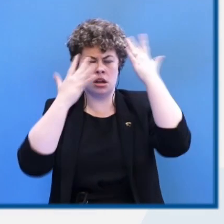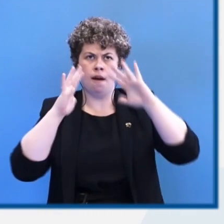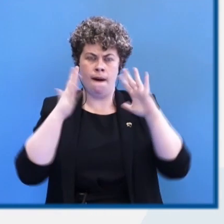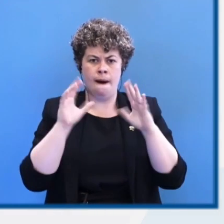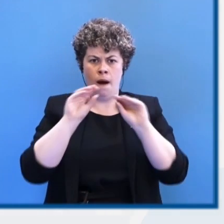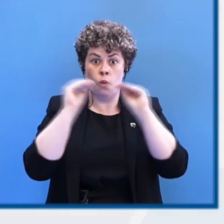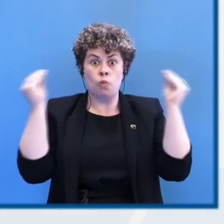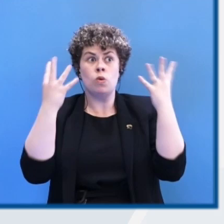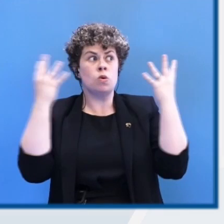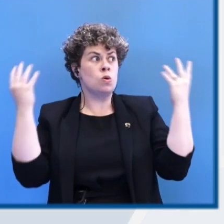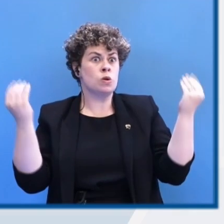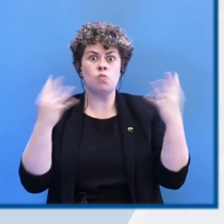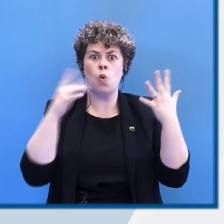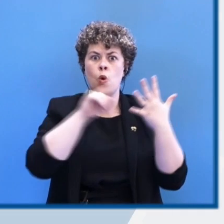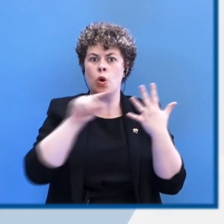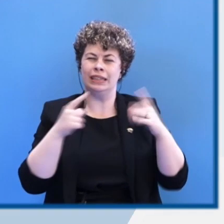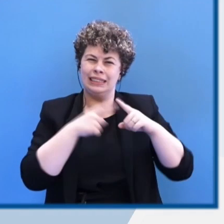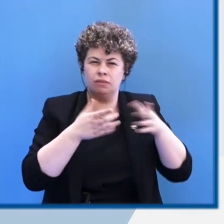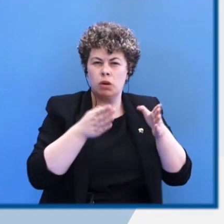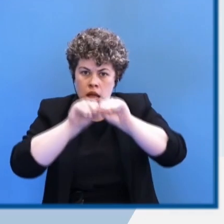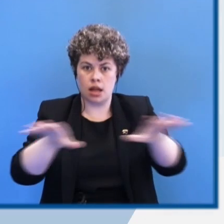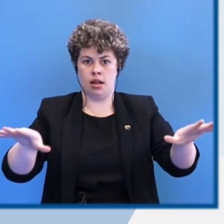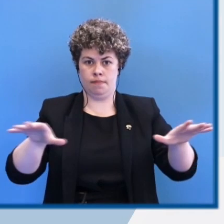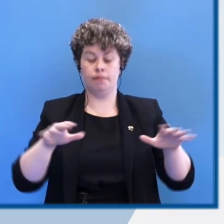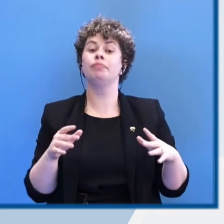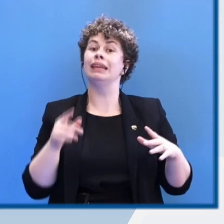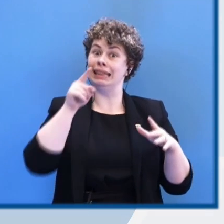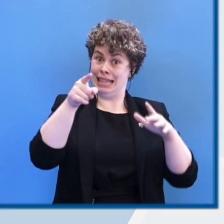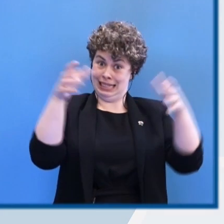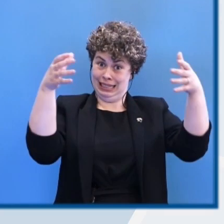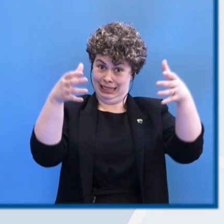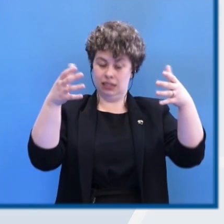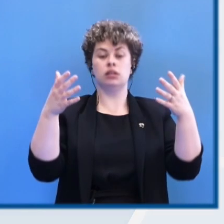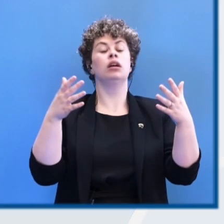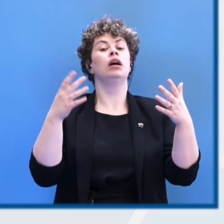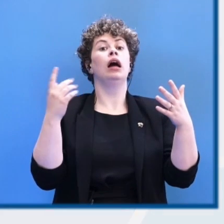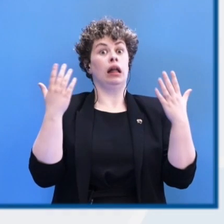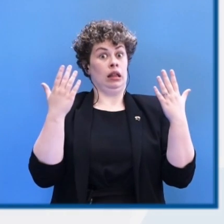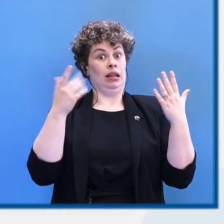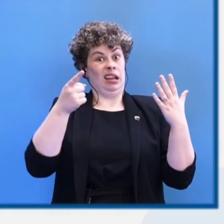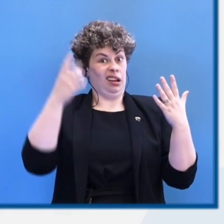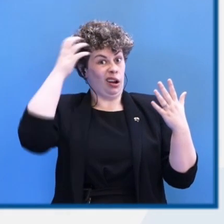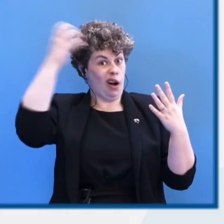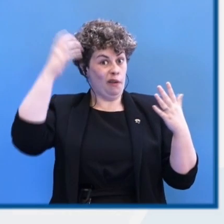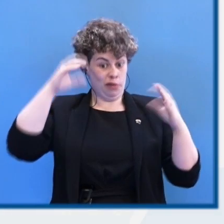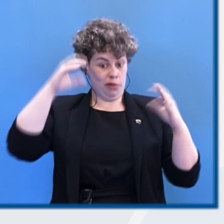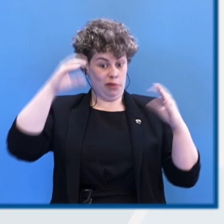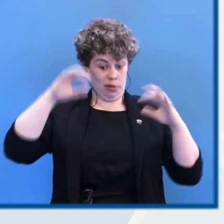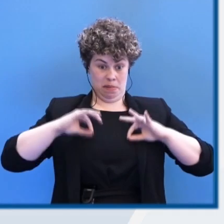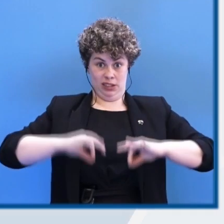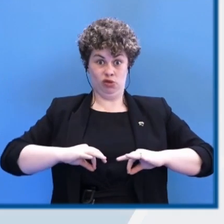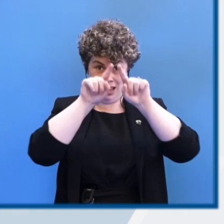bulletin. The cooperation, by the way, across ministries, has a legal basis and is formulated in a